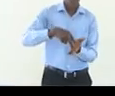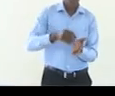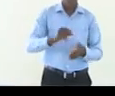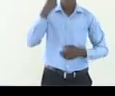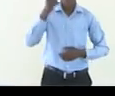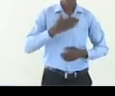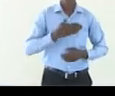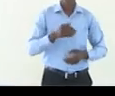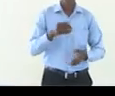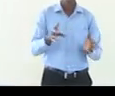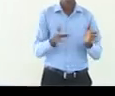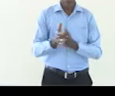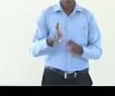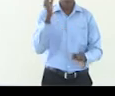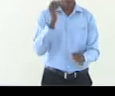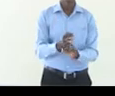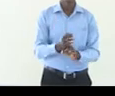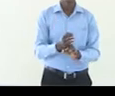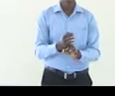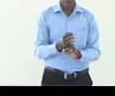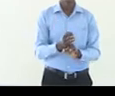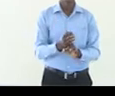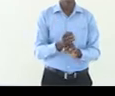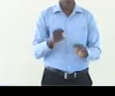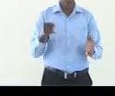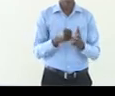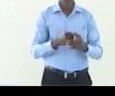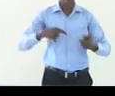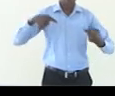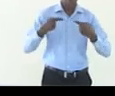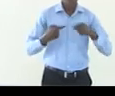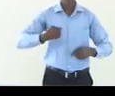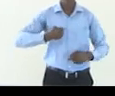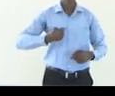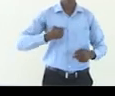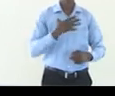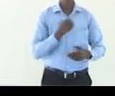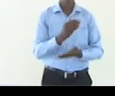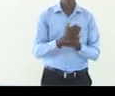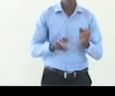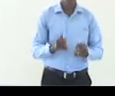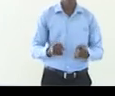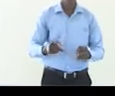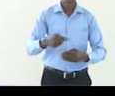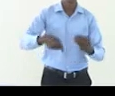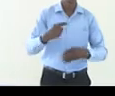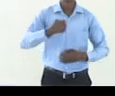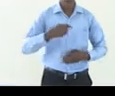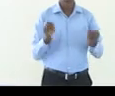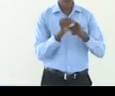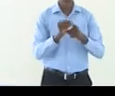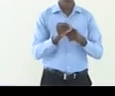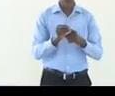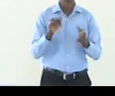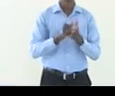my Christian pursuit, I have to let this friend go. And it hurts me and hurts some people around me too. I think that's